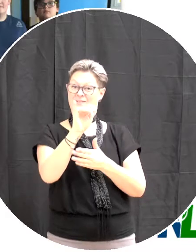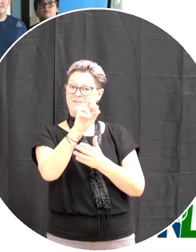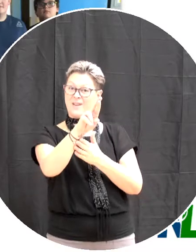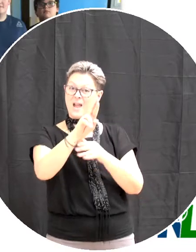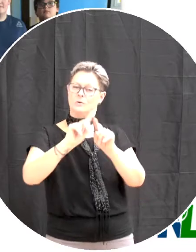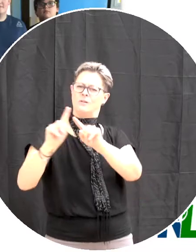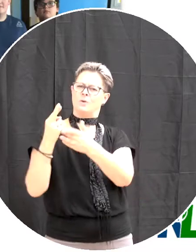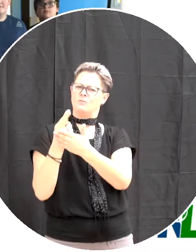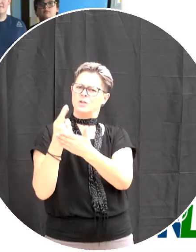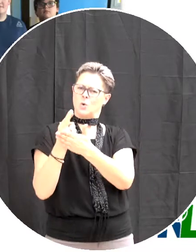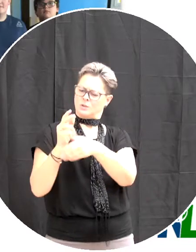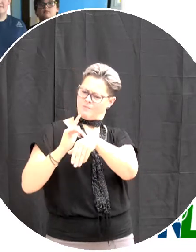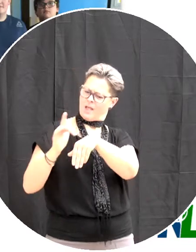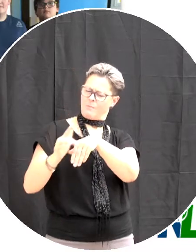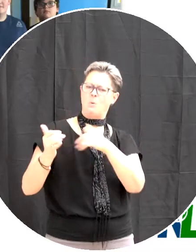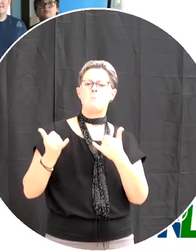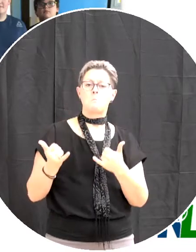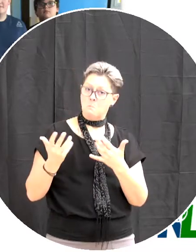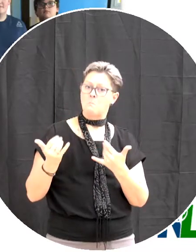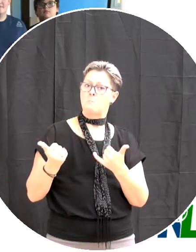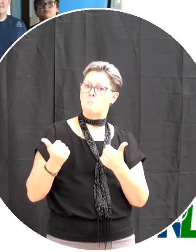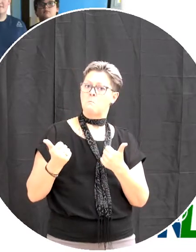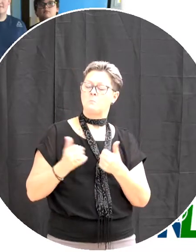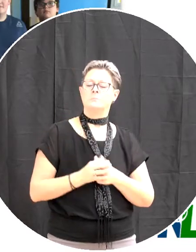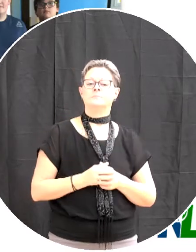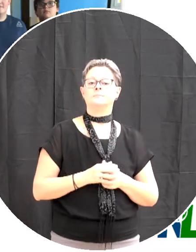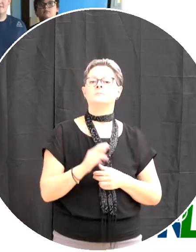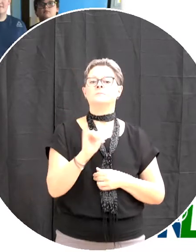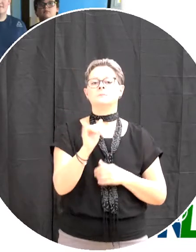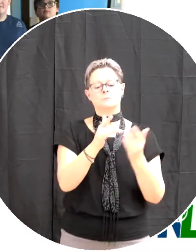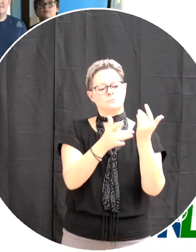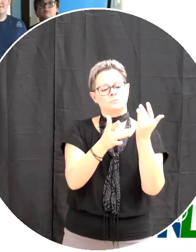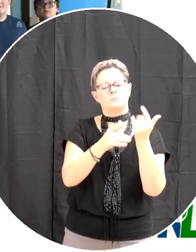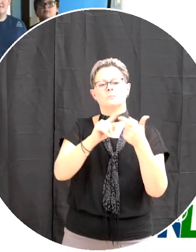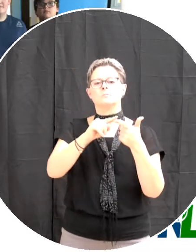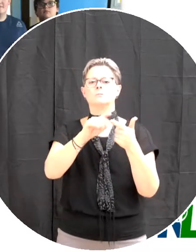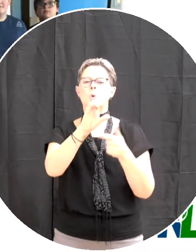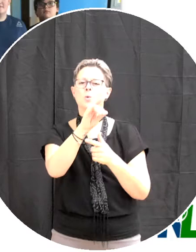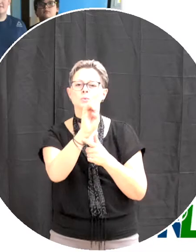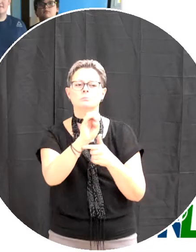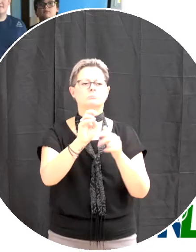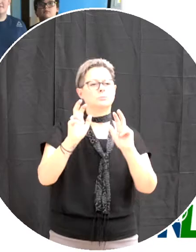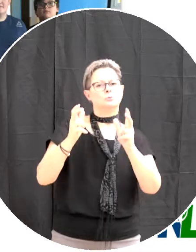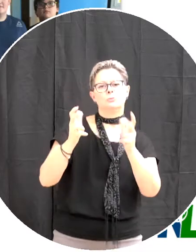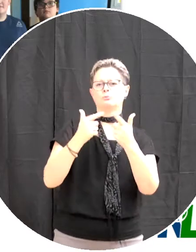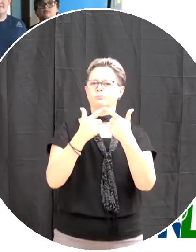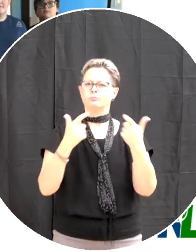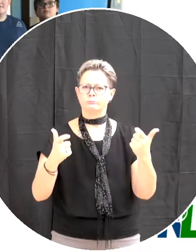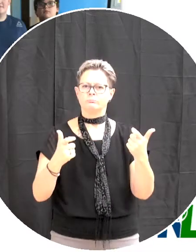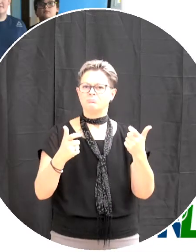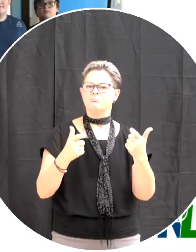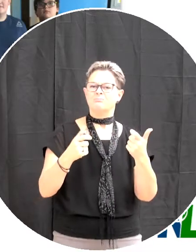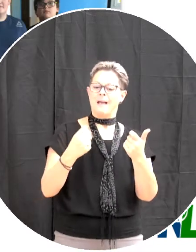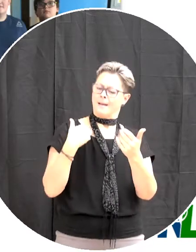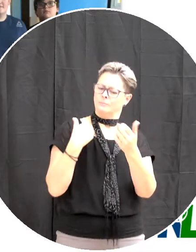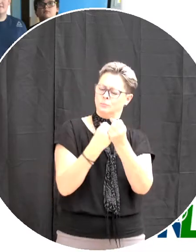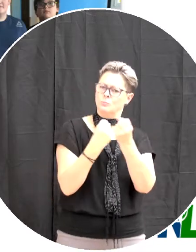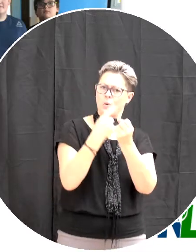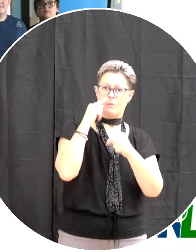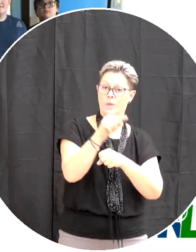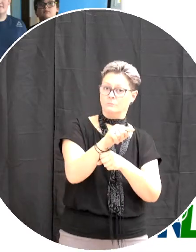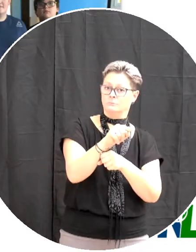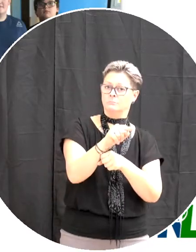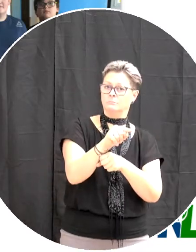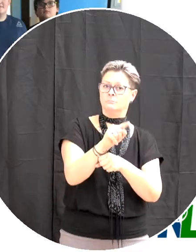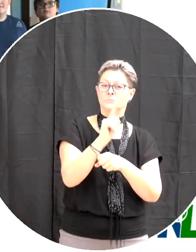resources. With respect to computer coding and technology, the district continued to support coding activities in schools, building on its plan